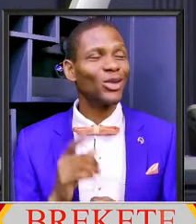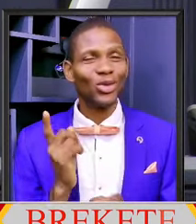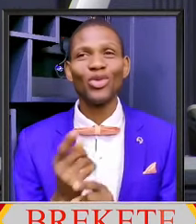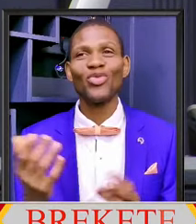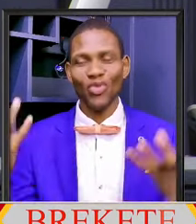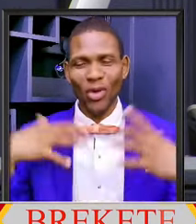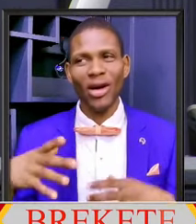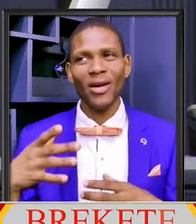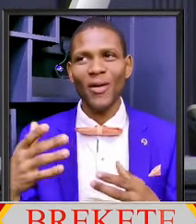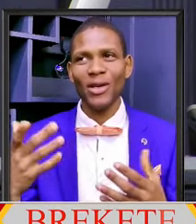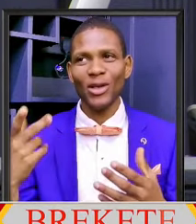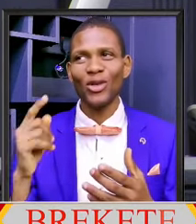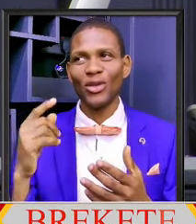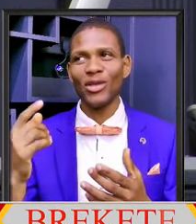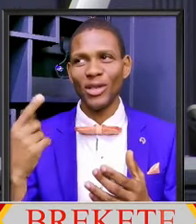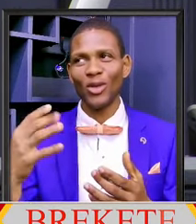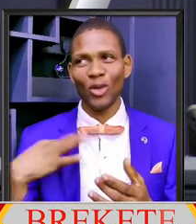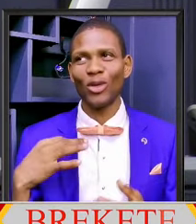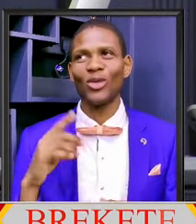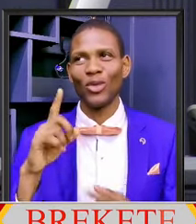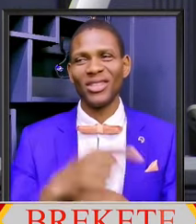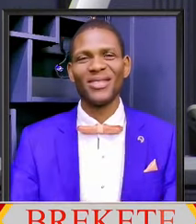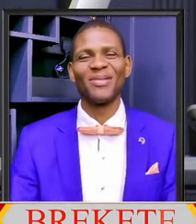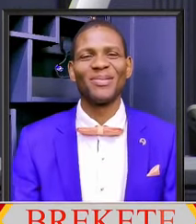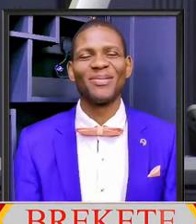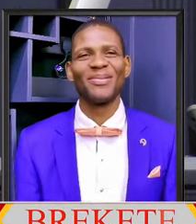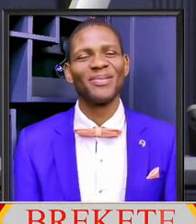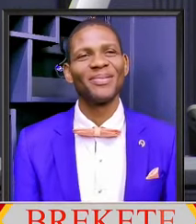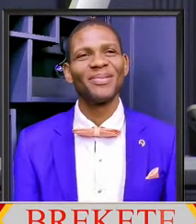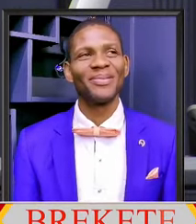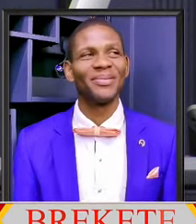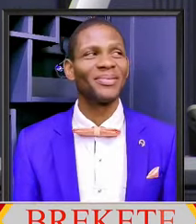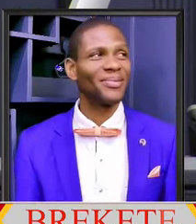the cloth. Uh-huh.